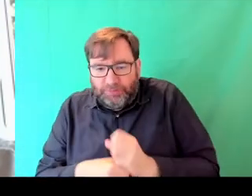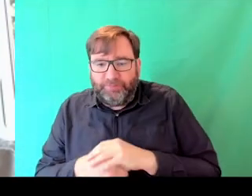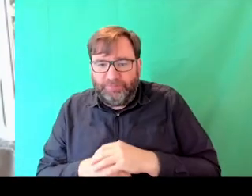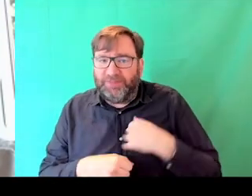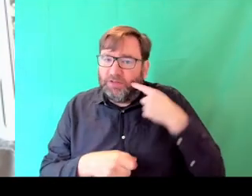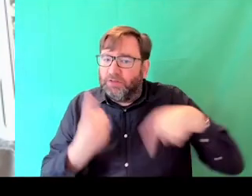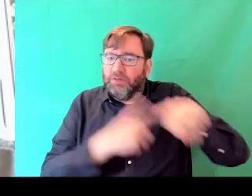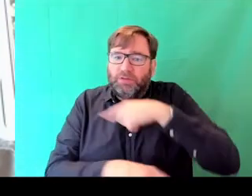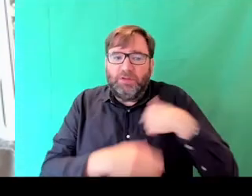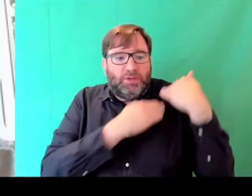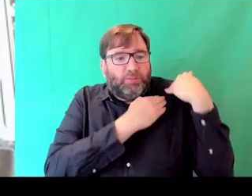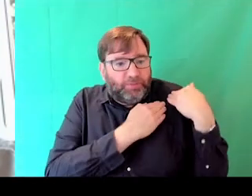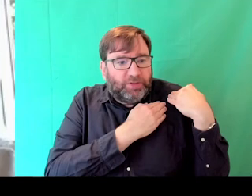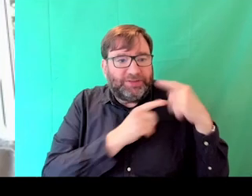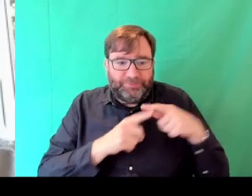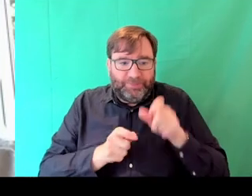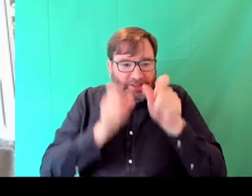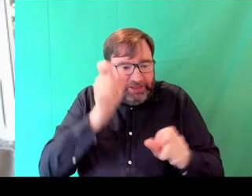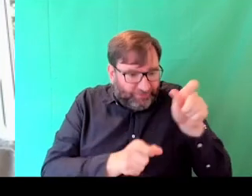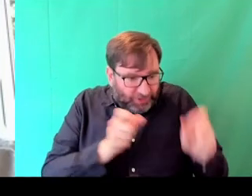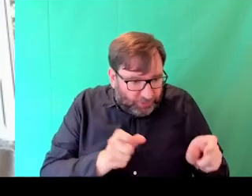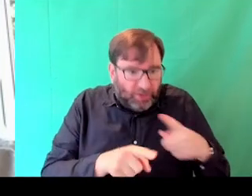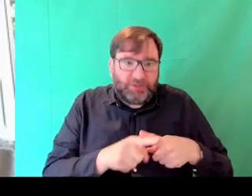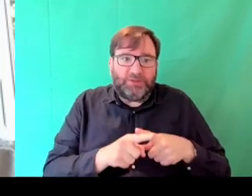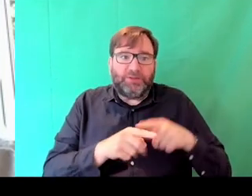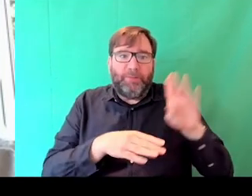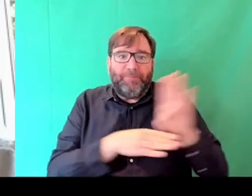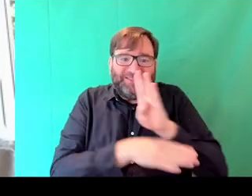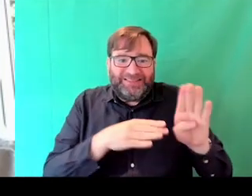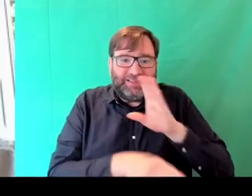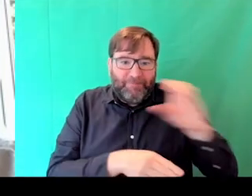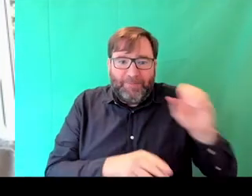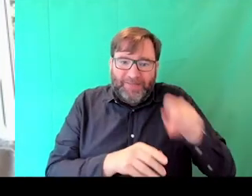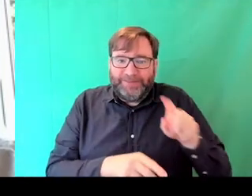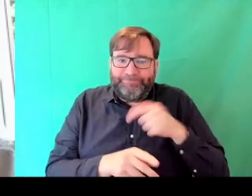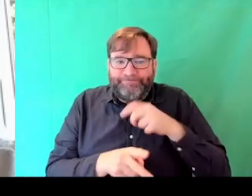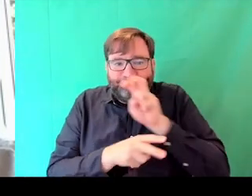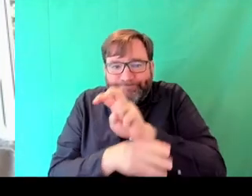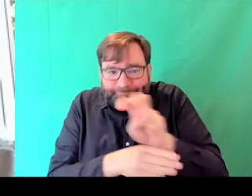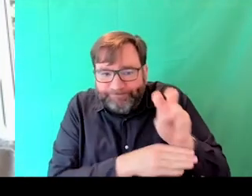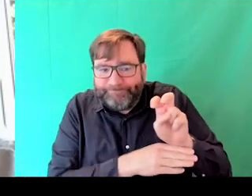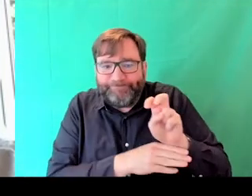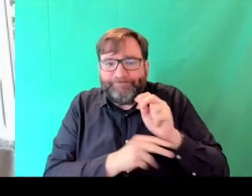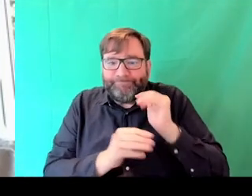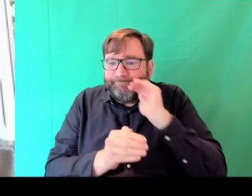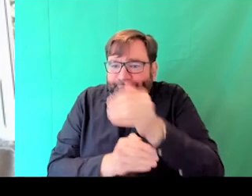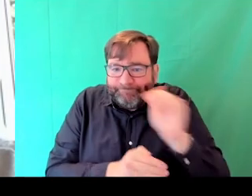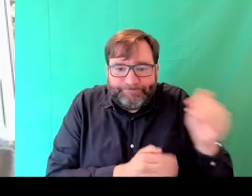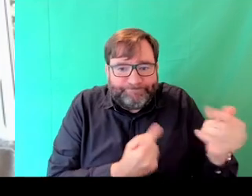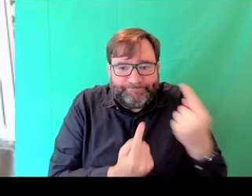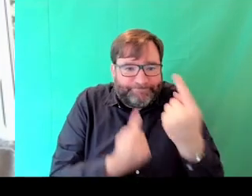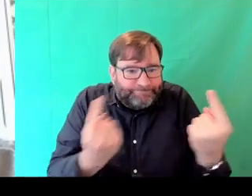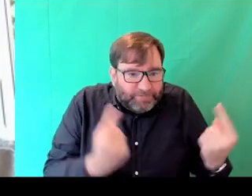And I think probably just mentioning just over the last 18 months and certainly what I found with working for Aviva,